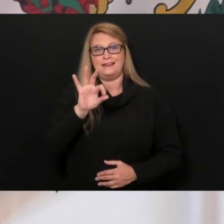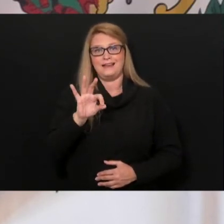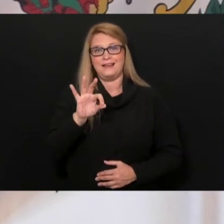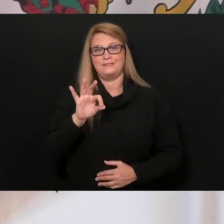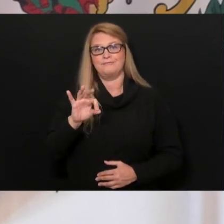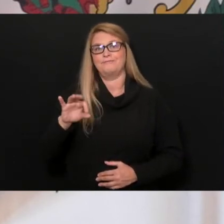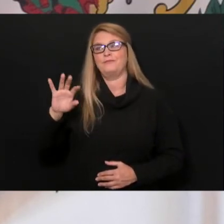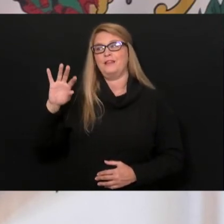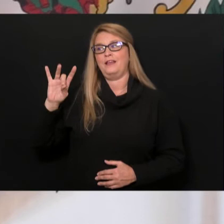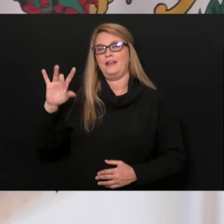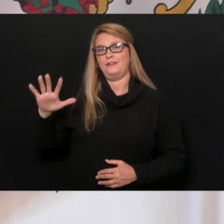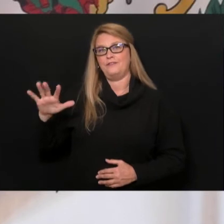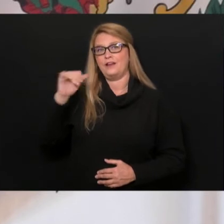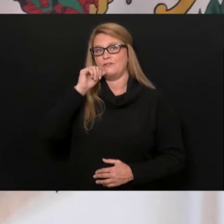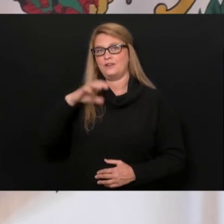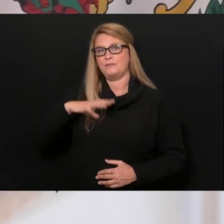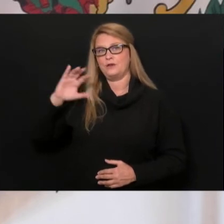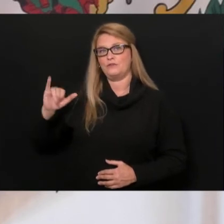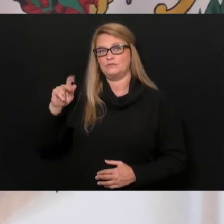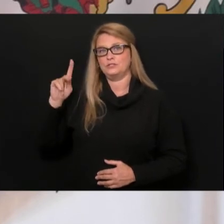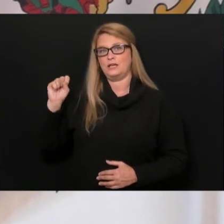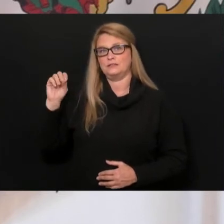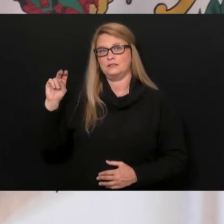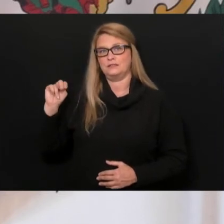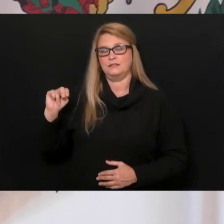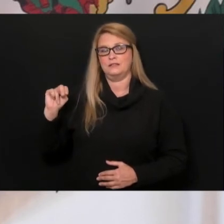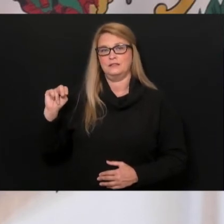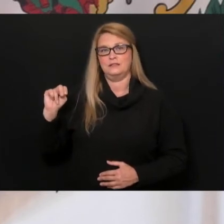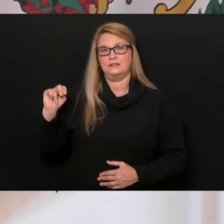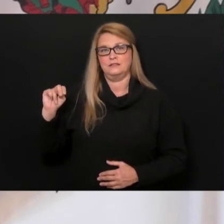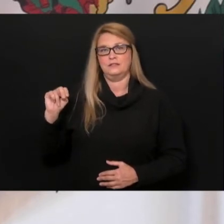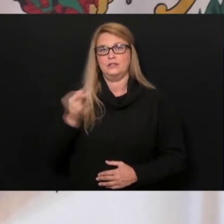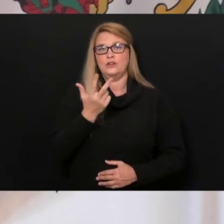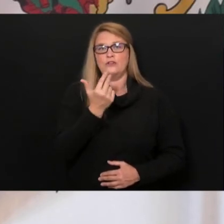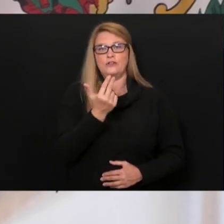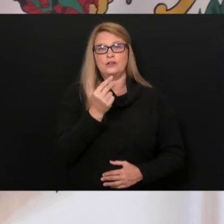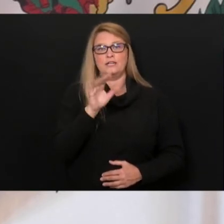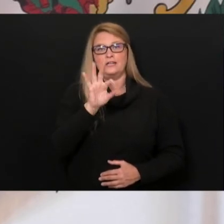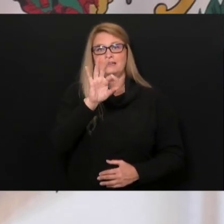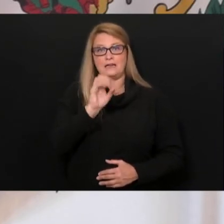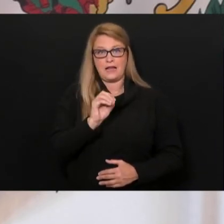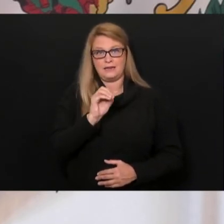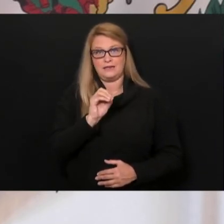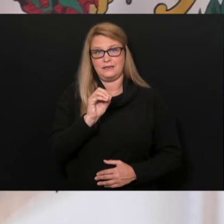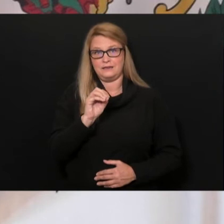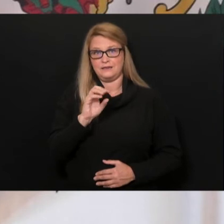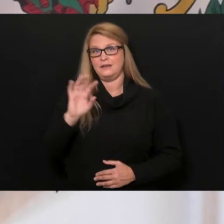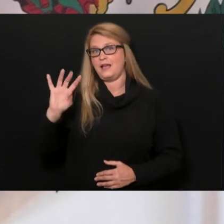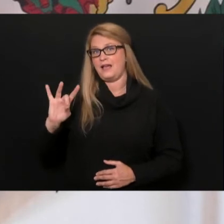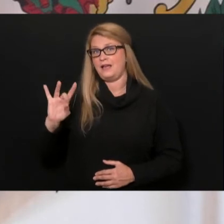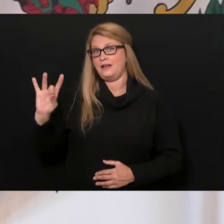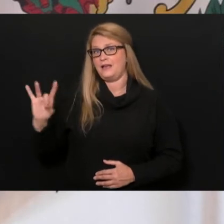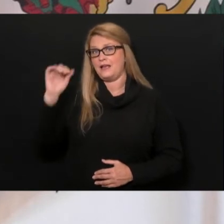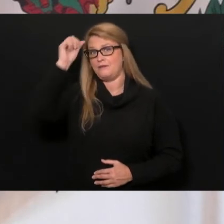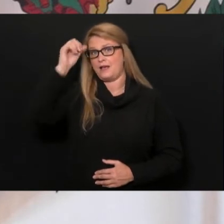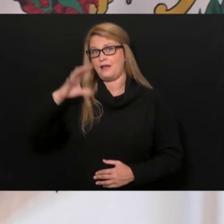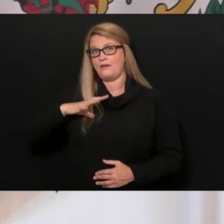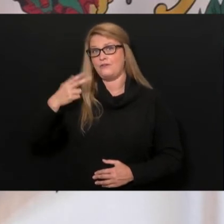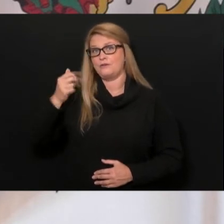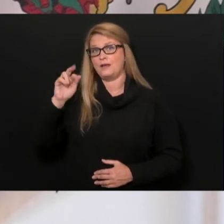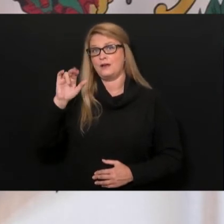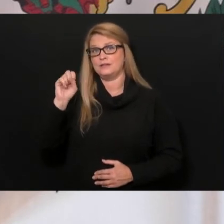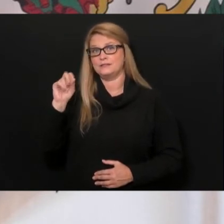is an 85-year-old female from Jackson County. Our 1,390th death is an 88-year-old male from Harrison